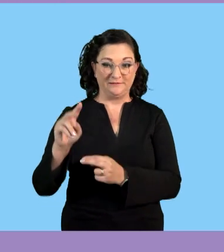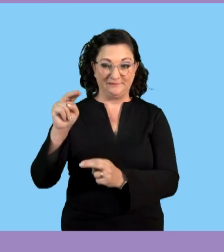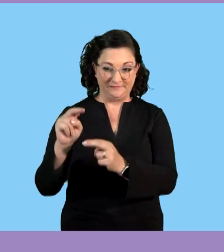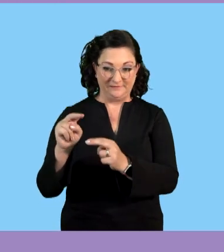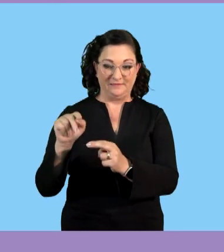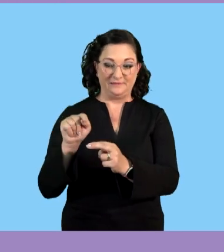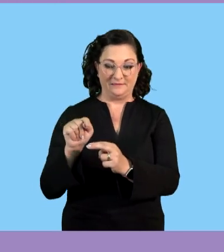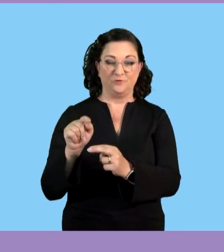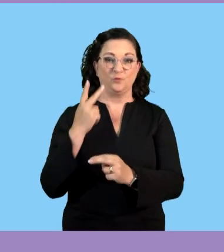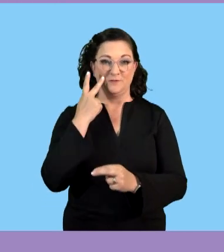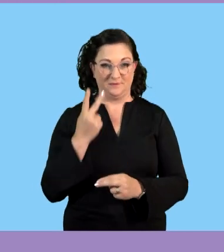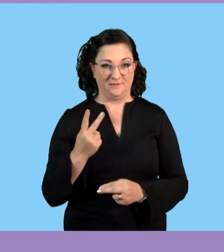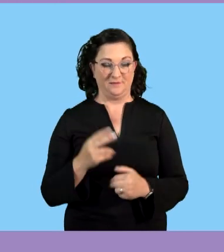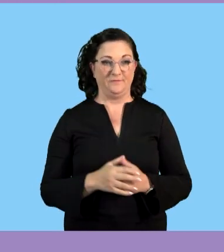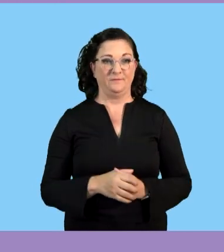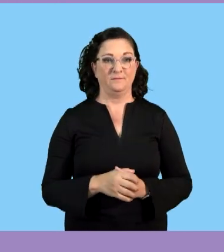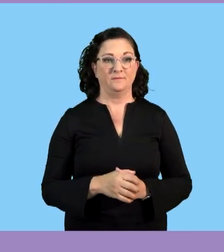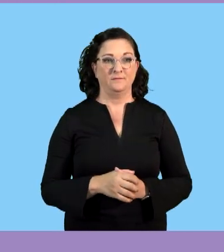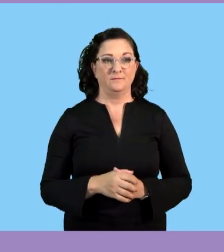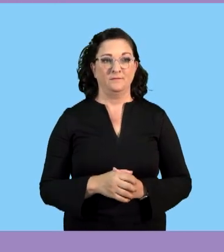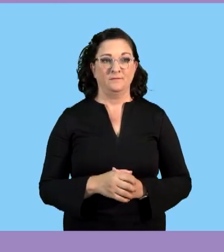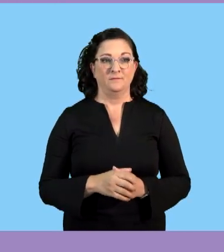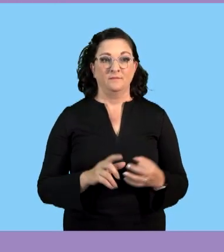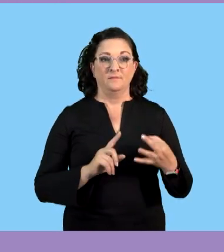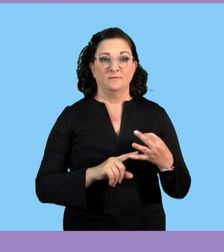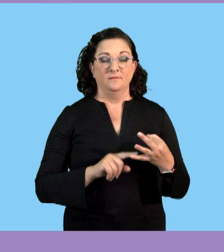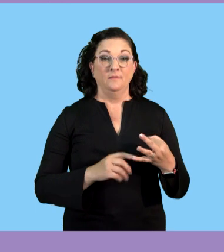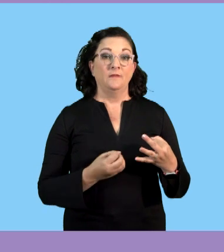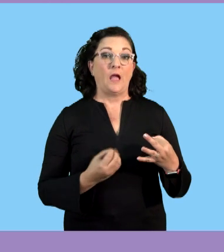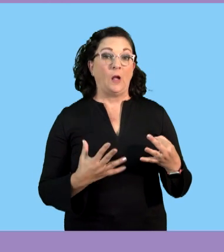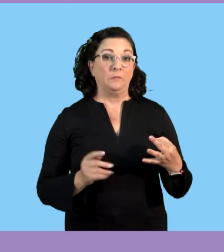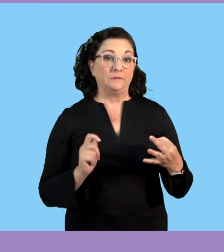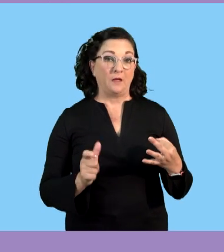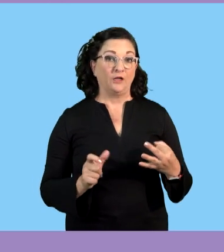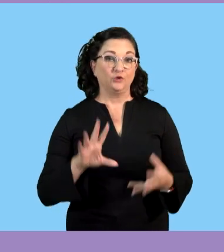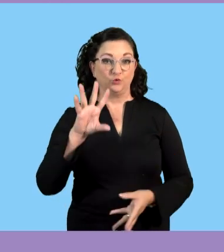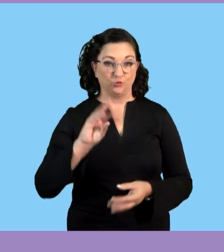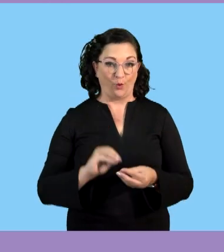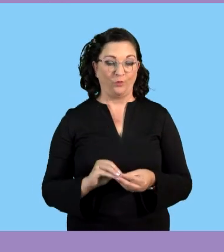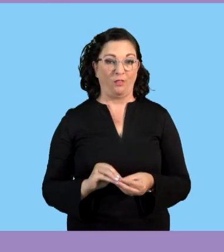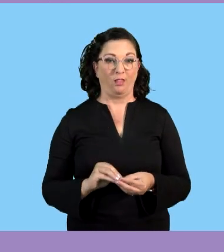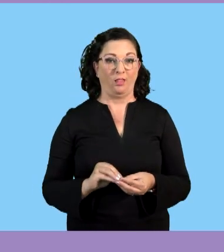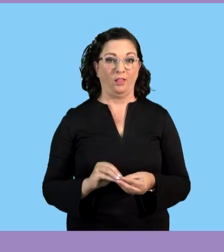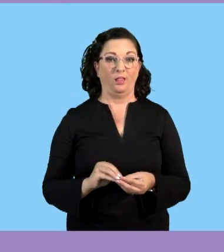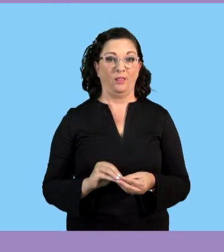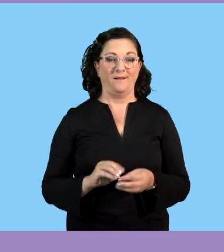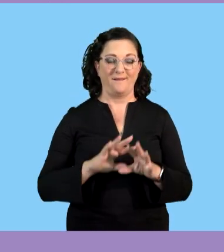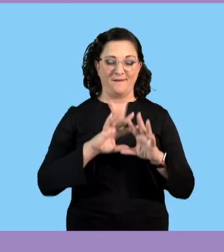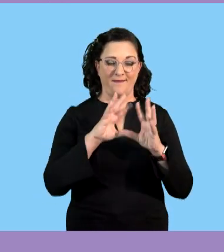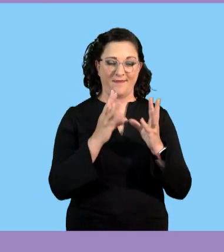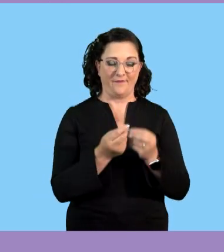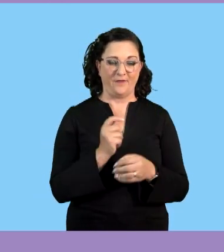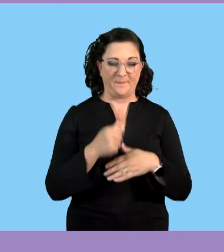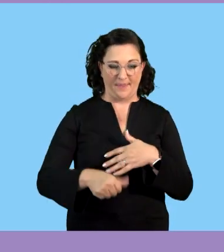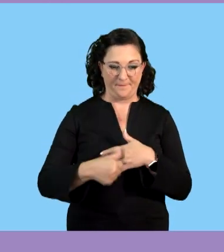to that just now. And C, how much does Sipho pay in total for the car? We then work out